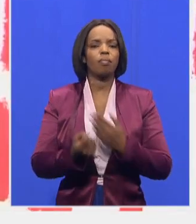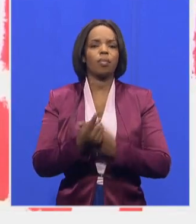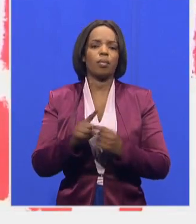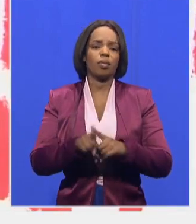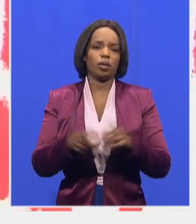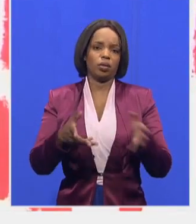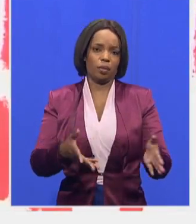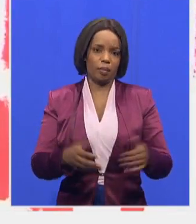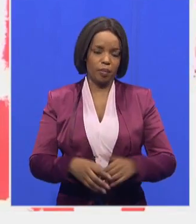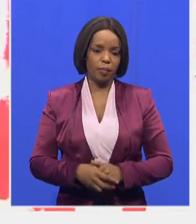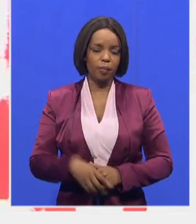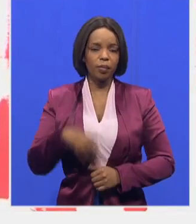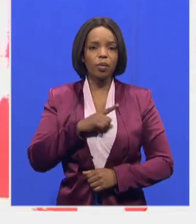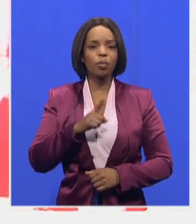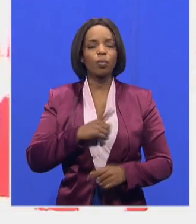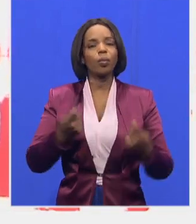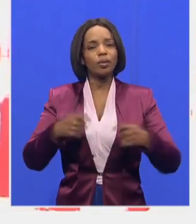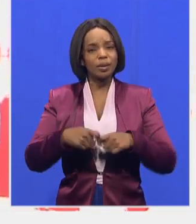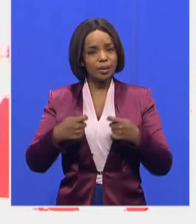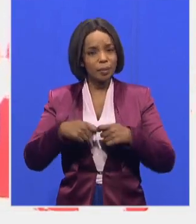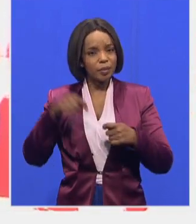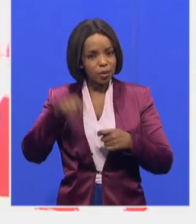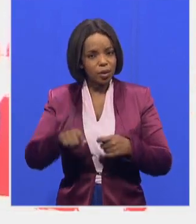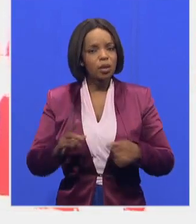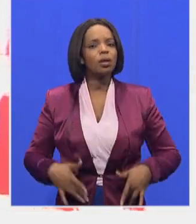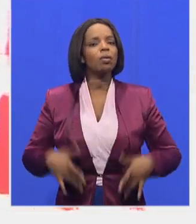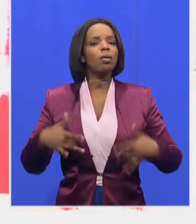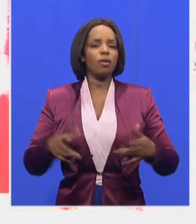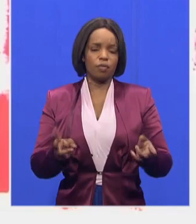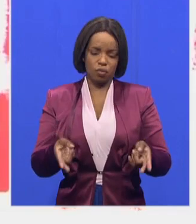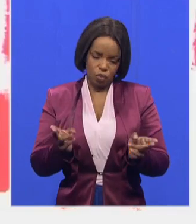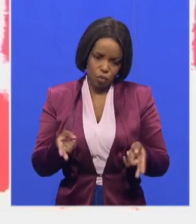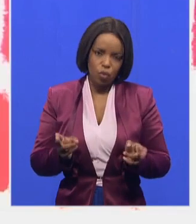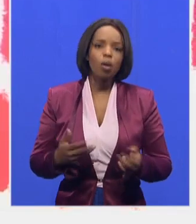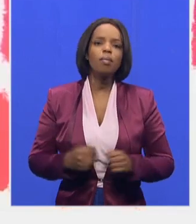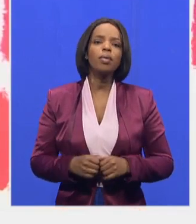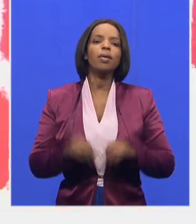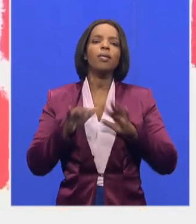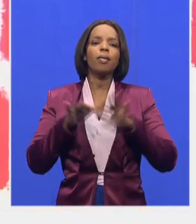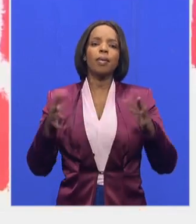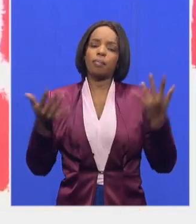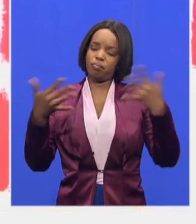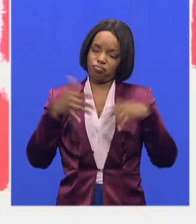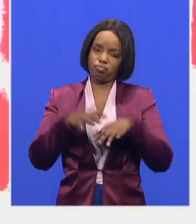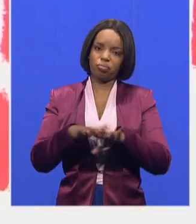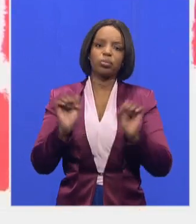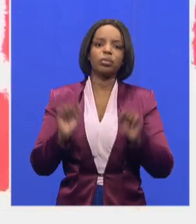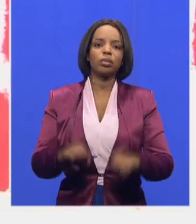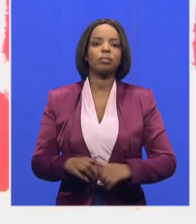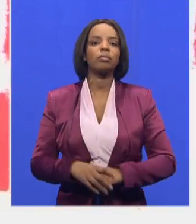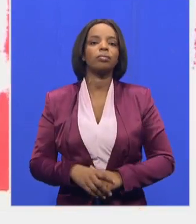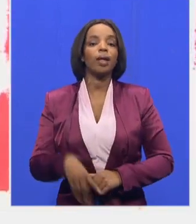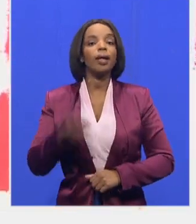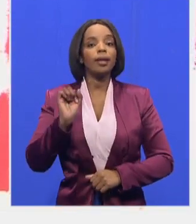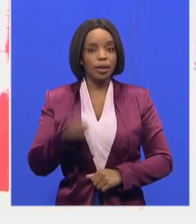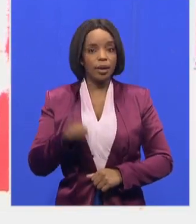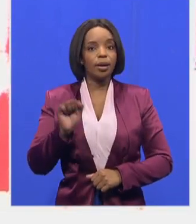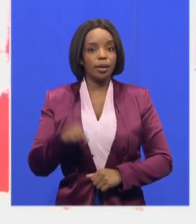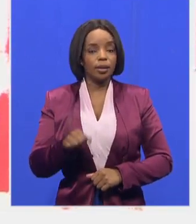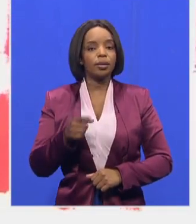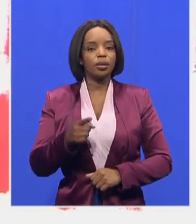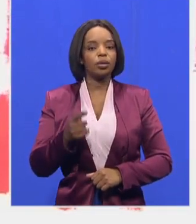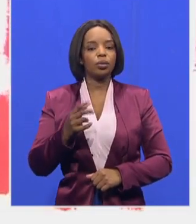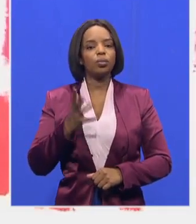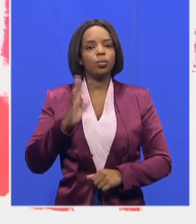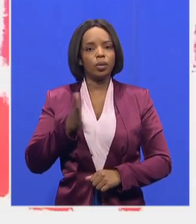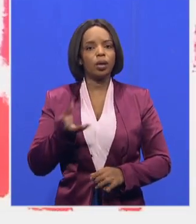system and you have to live in an ordinary suburb amongst ordinary South Africans. Yes, of course, you're entitled to security,